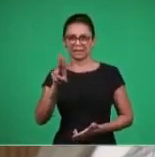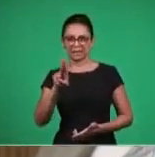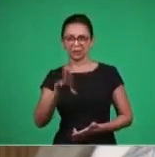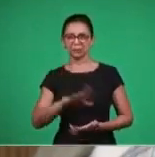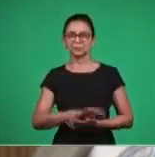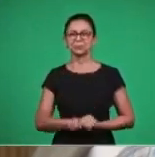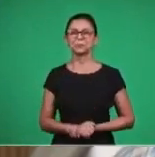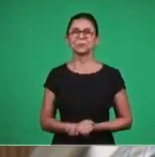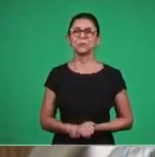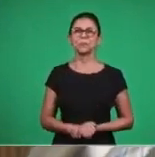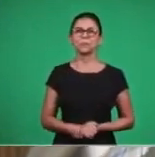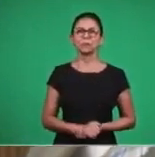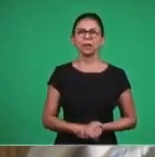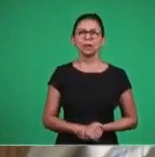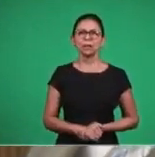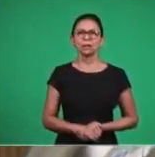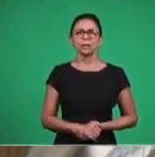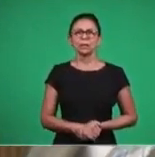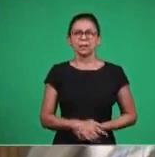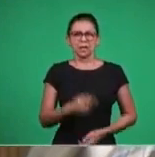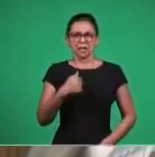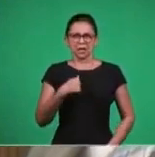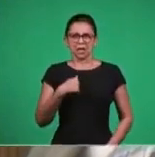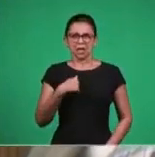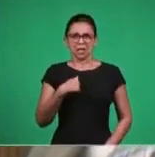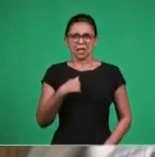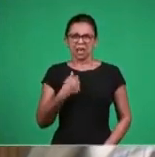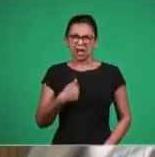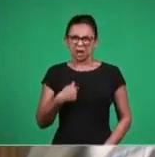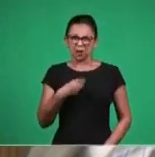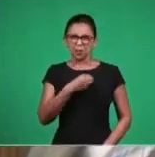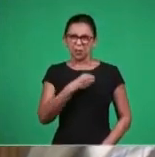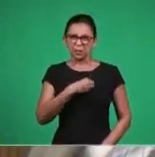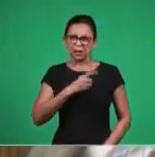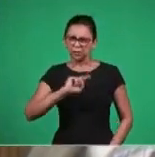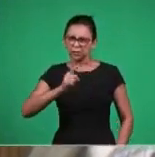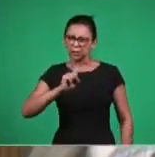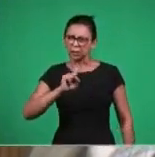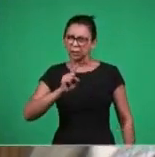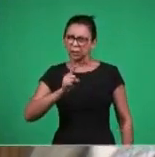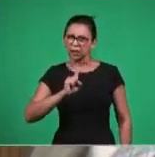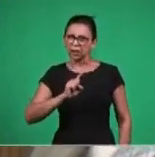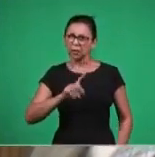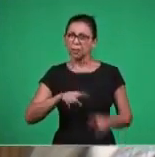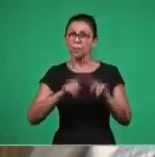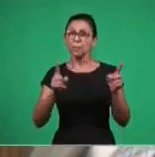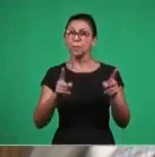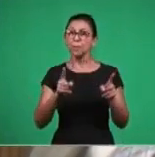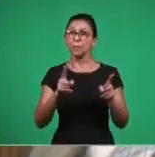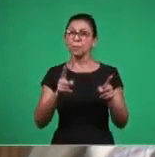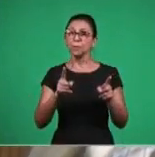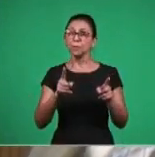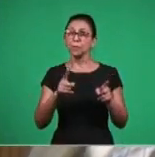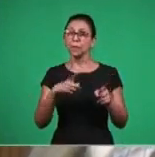yoke and the oxen. No, people said, I'm not in the flesh, I'm not in sin, but they are in their human